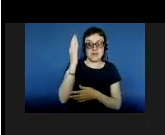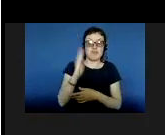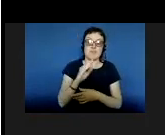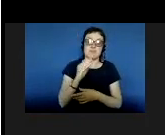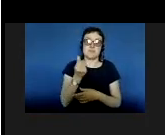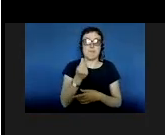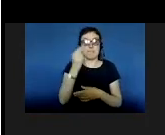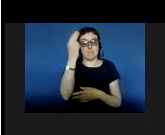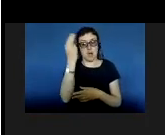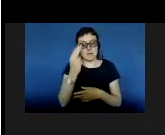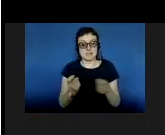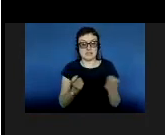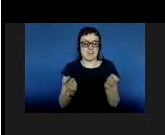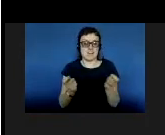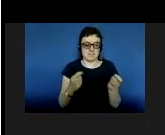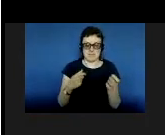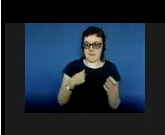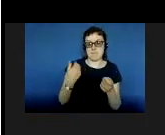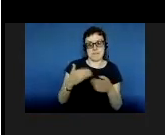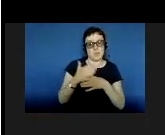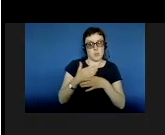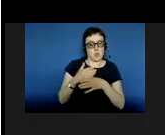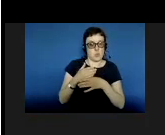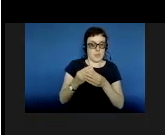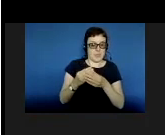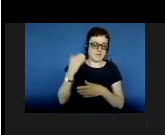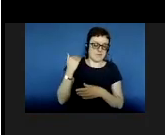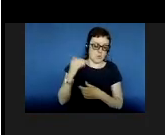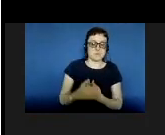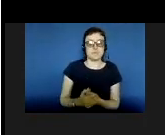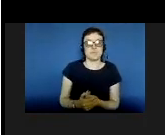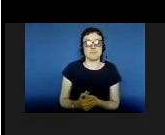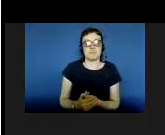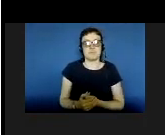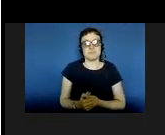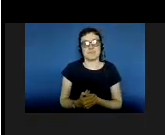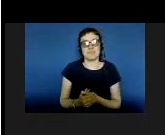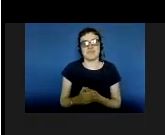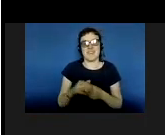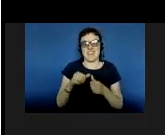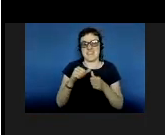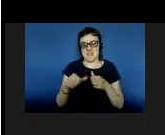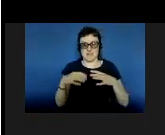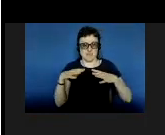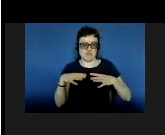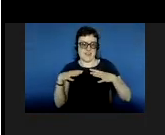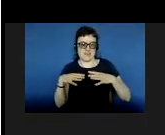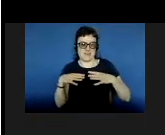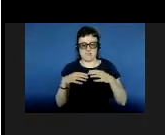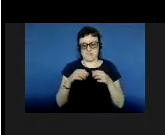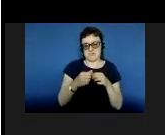curators who we have worked with previously in this area of our work. And then we'll have a bit of a break just after